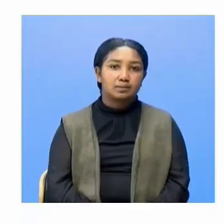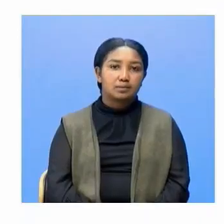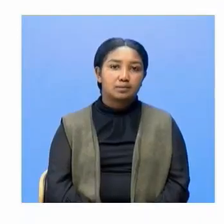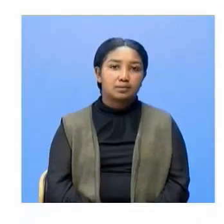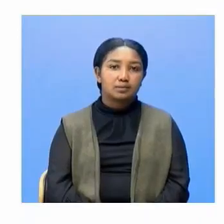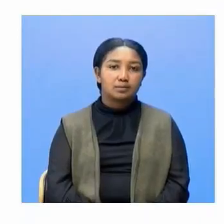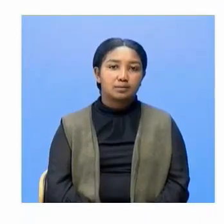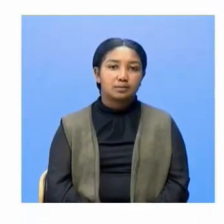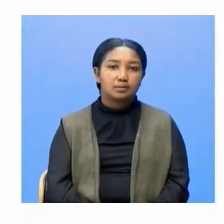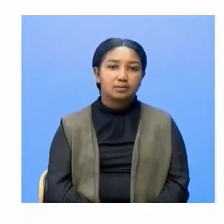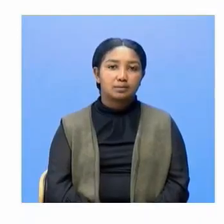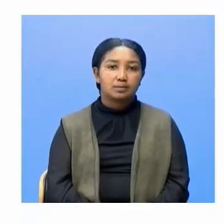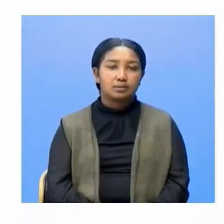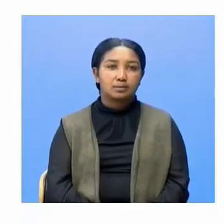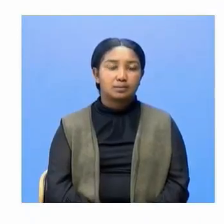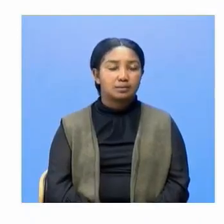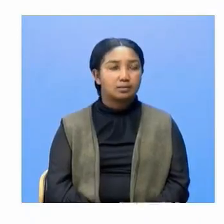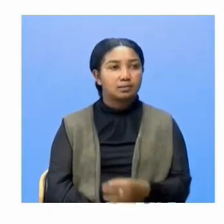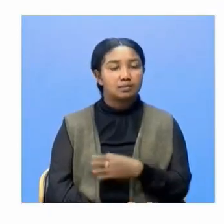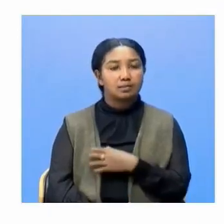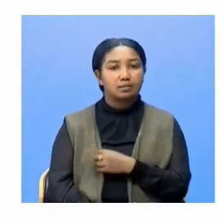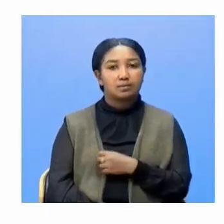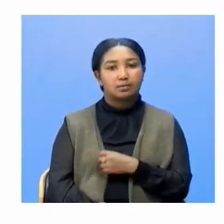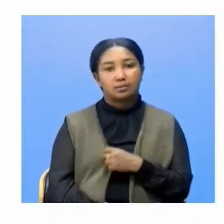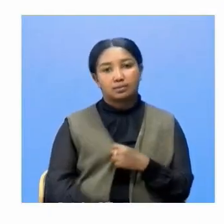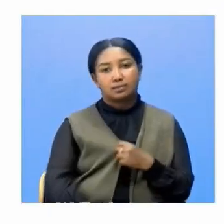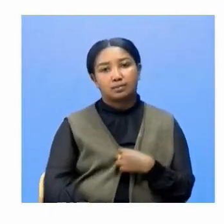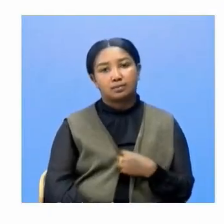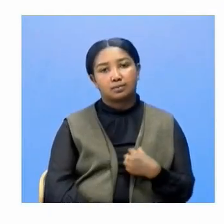use the correct form